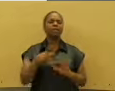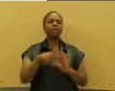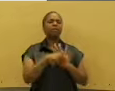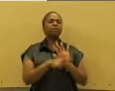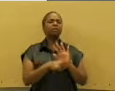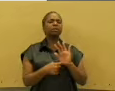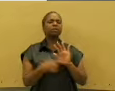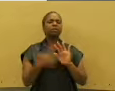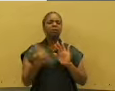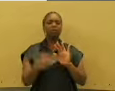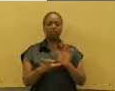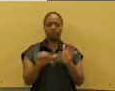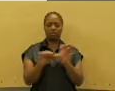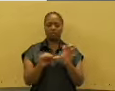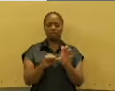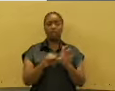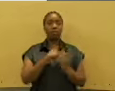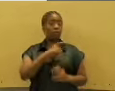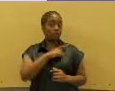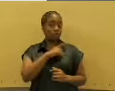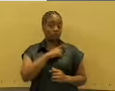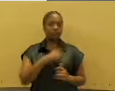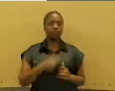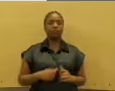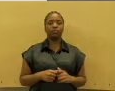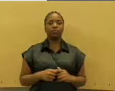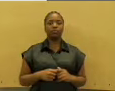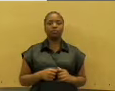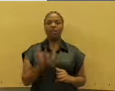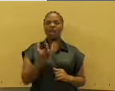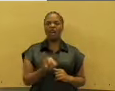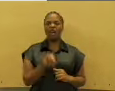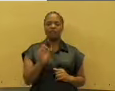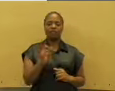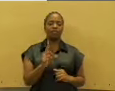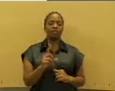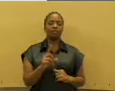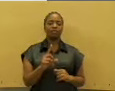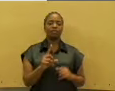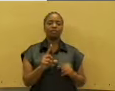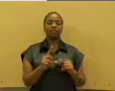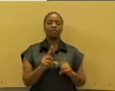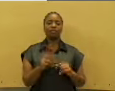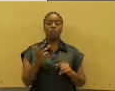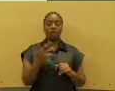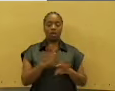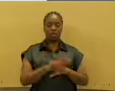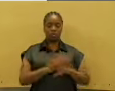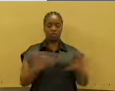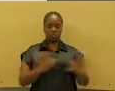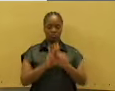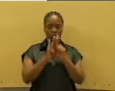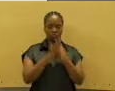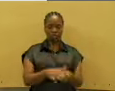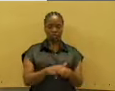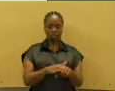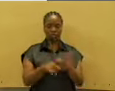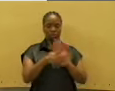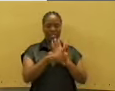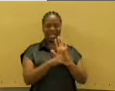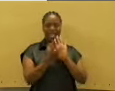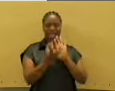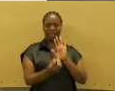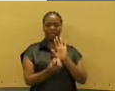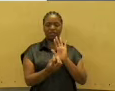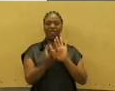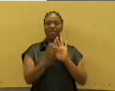and it's a keystone of sorts because it really does go beyond the anti-discrimination policy that is already existing. It's called